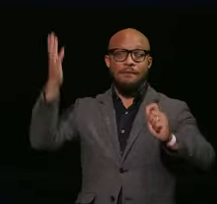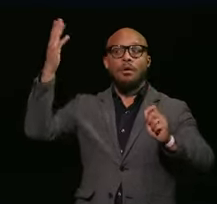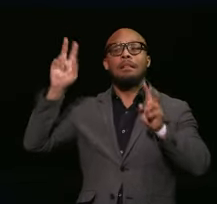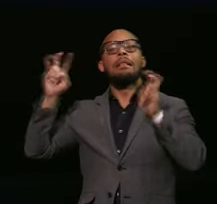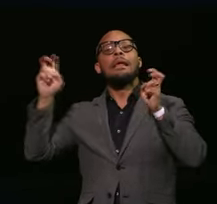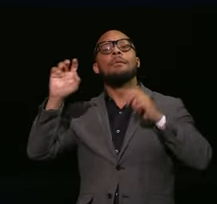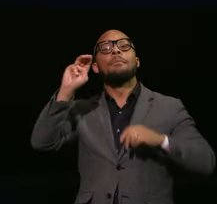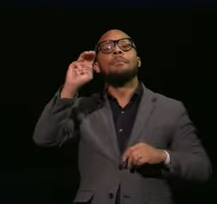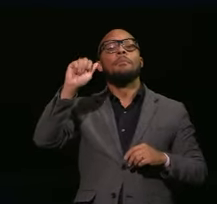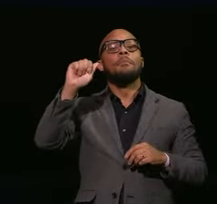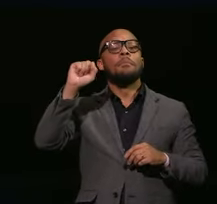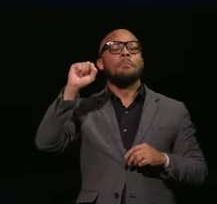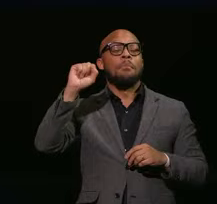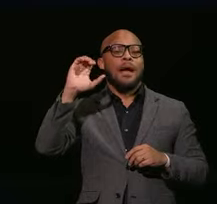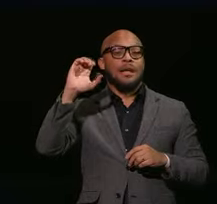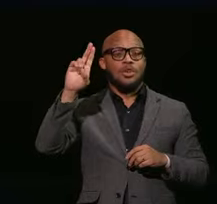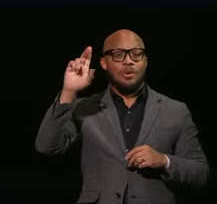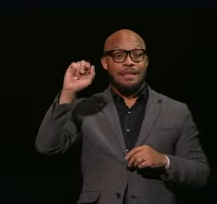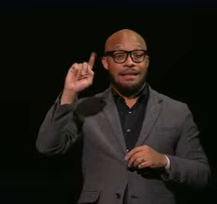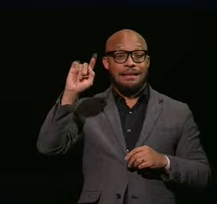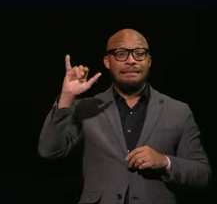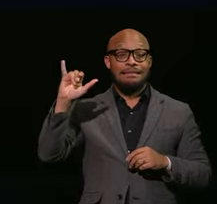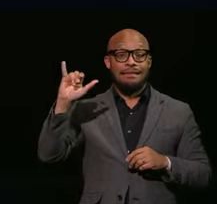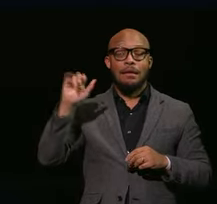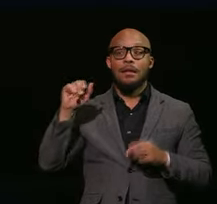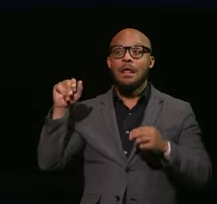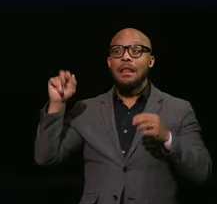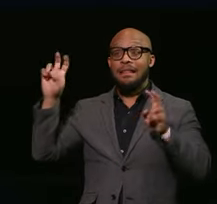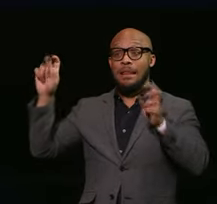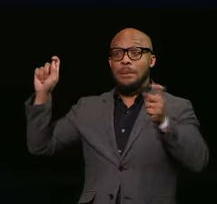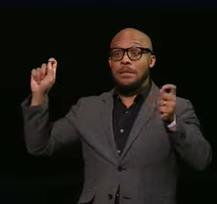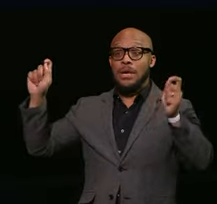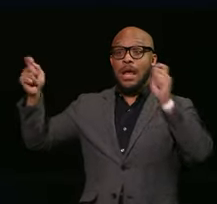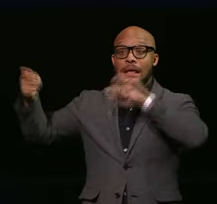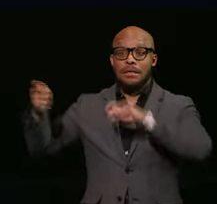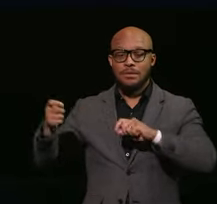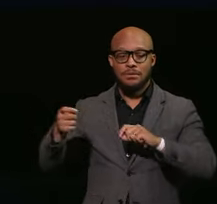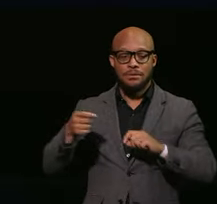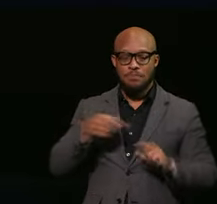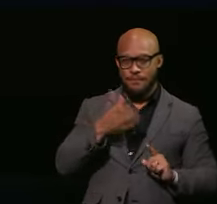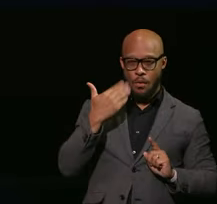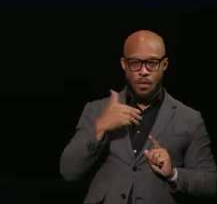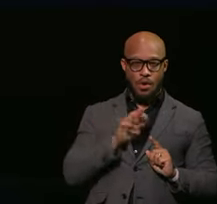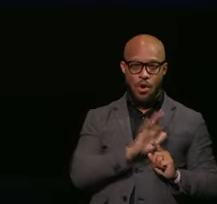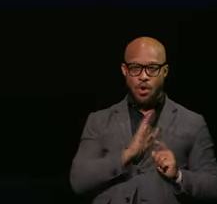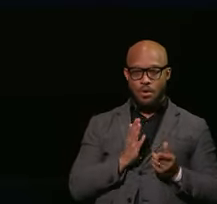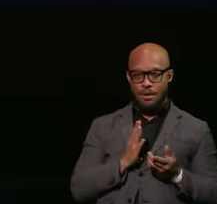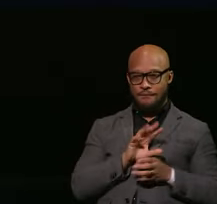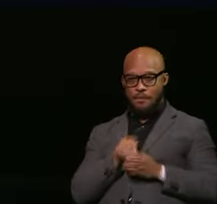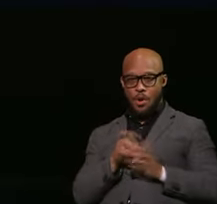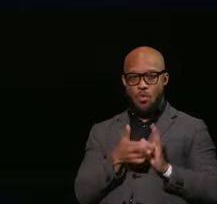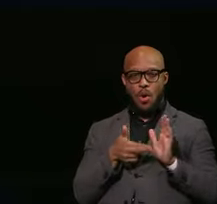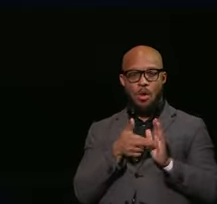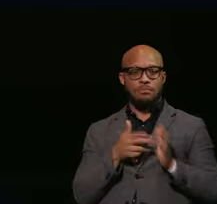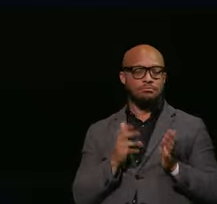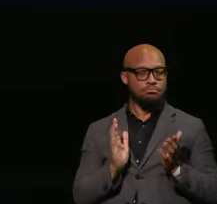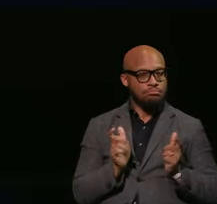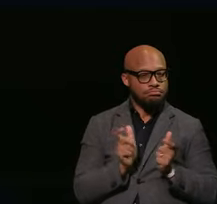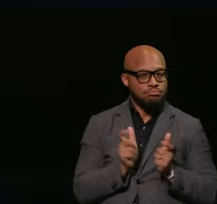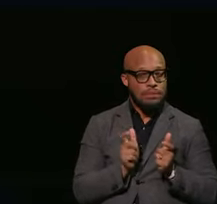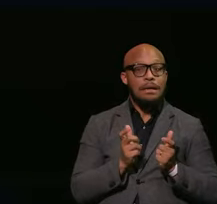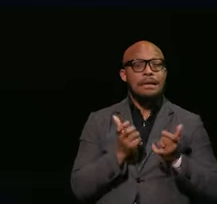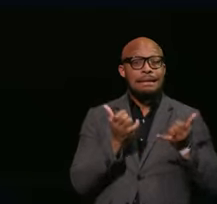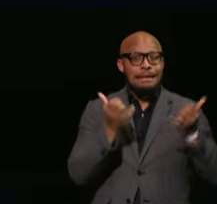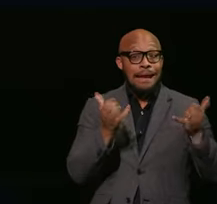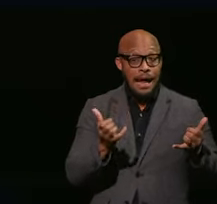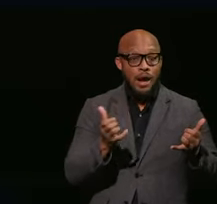very small part to play. But in this new film, which obviously was focusing on the family and their story, her